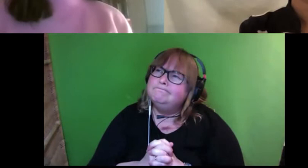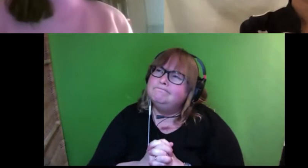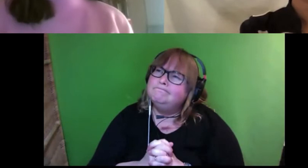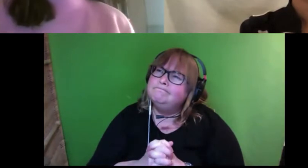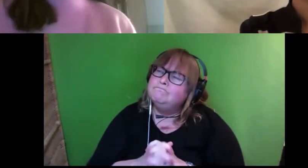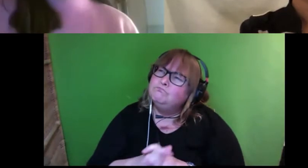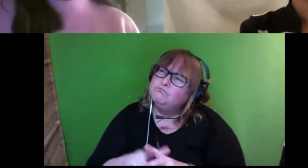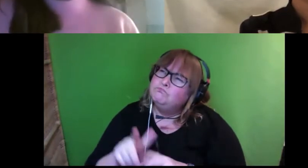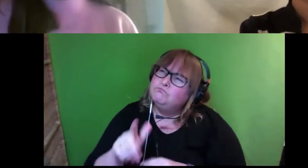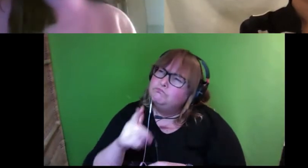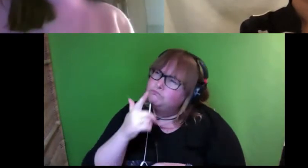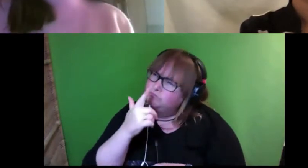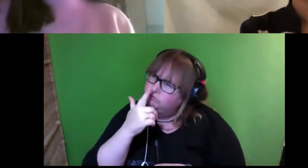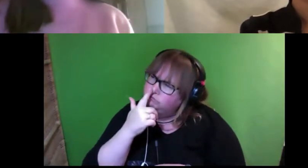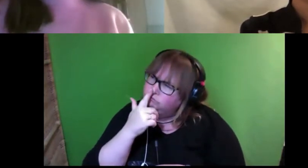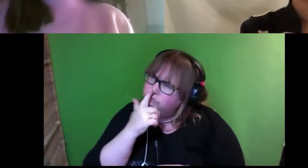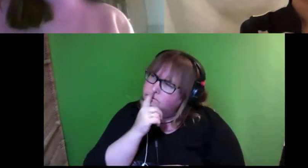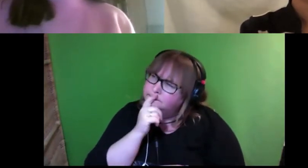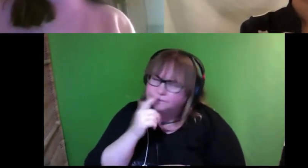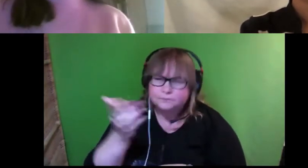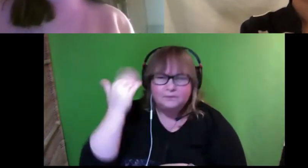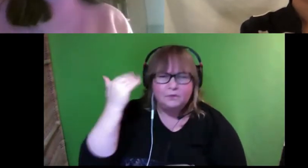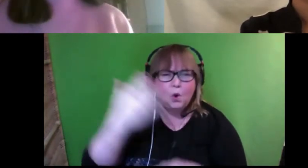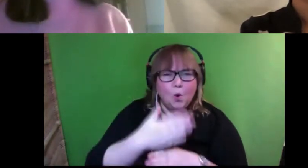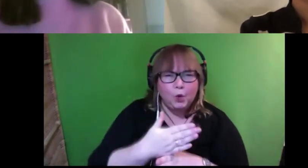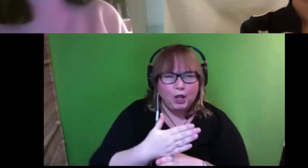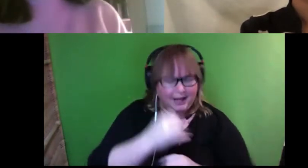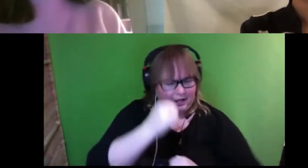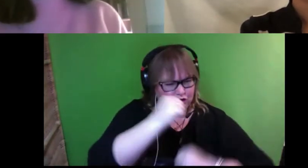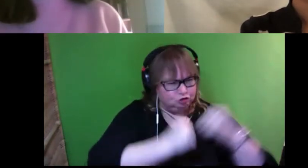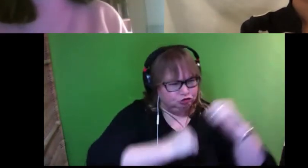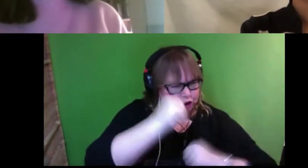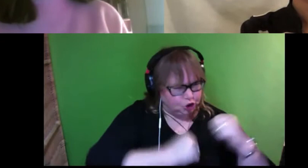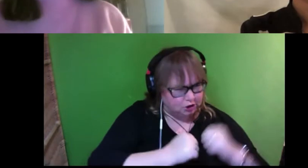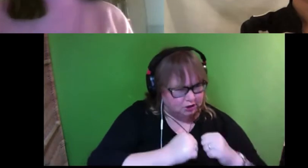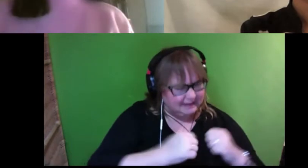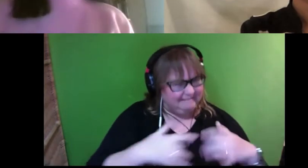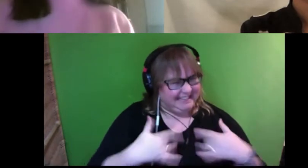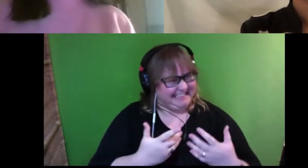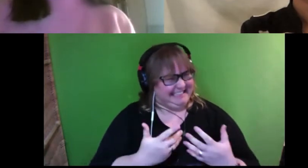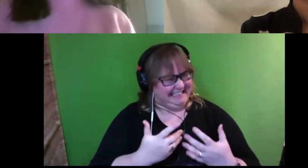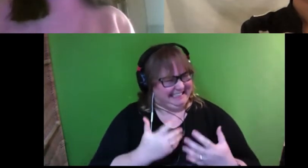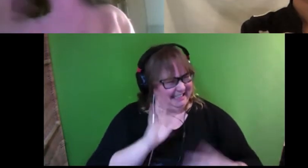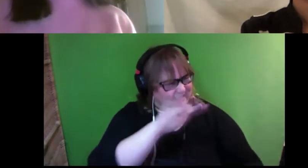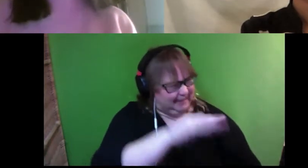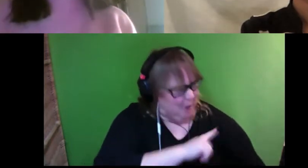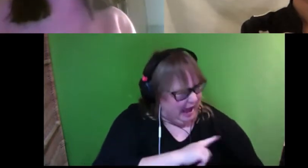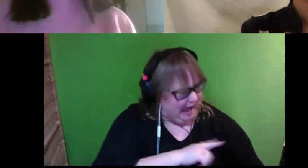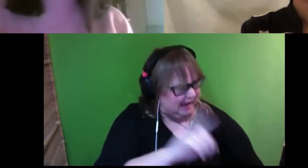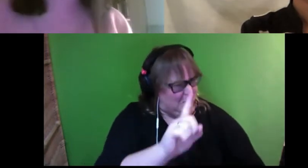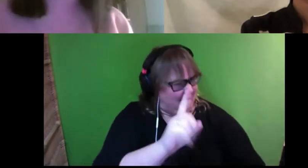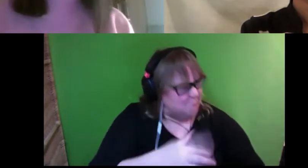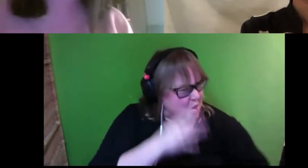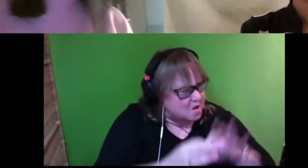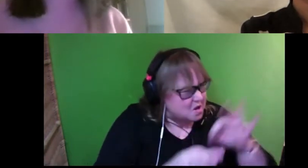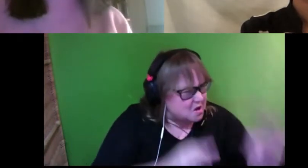of the structures that I was operating in, because you were asking those same questions too. So for example, as I mentioned earlier,